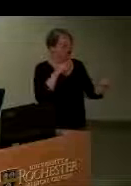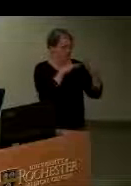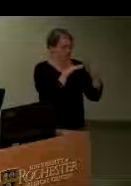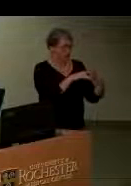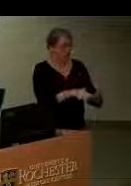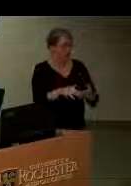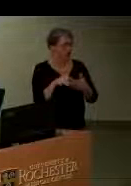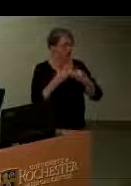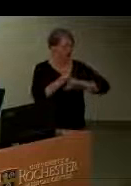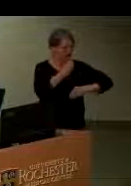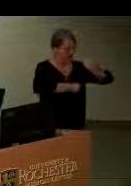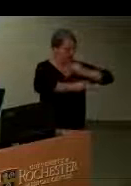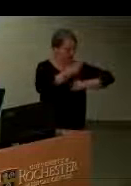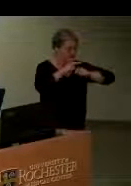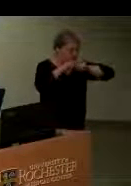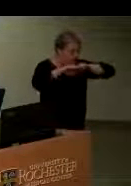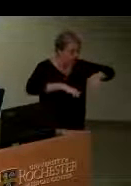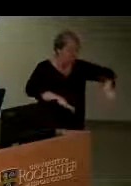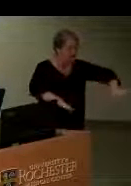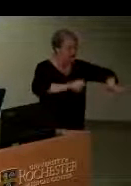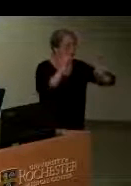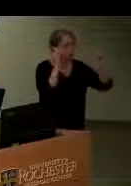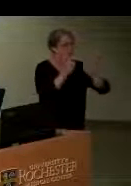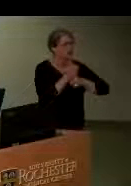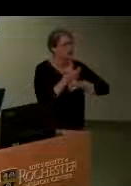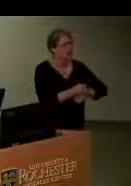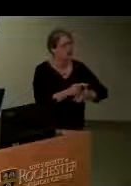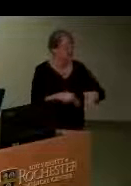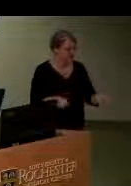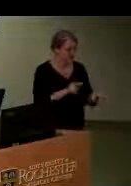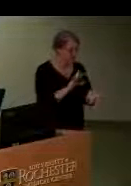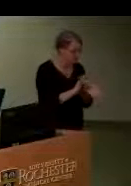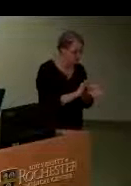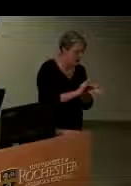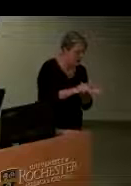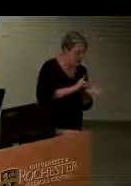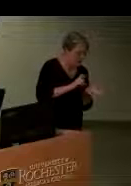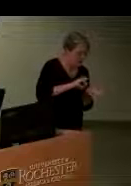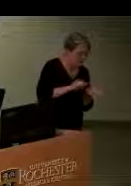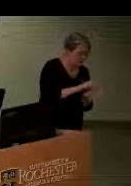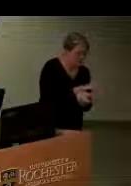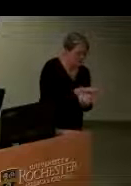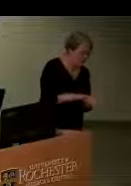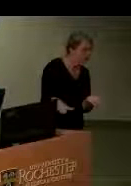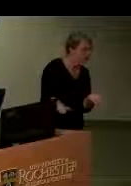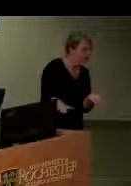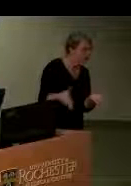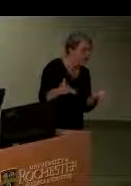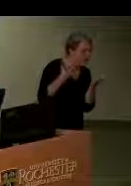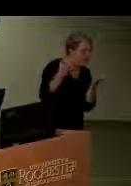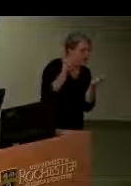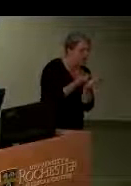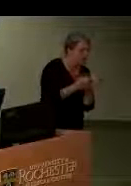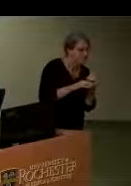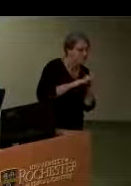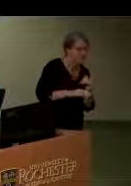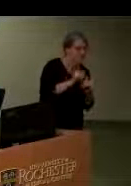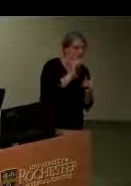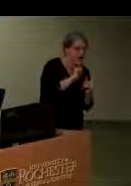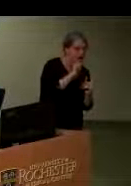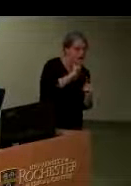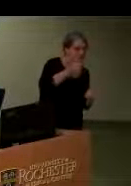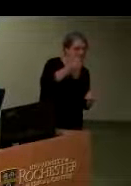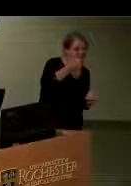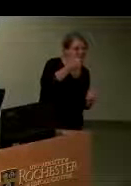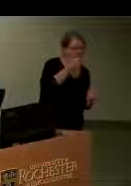night long and eat pizza and not be yelled at because the pizza is stuck on the carpet floor. I said, I want every floor to tolerate pizza.